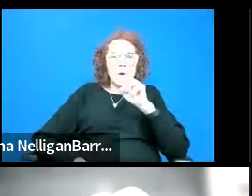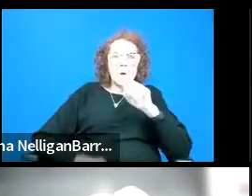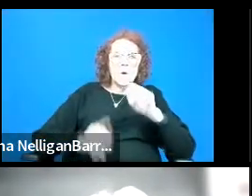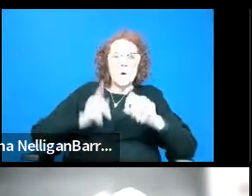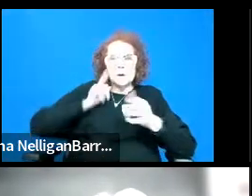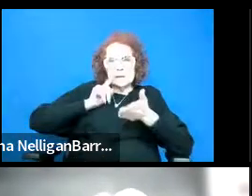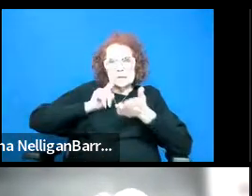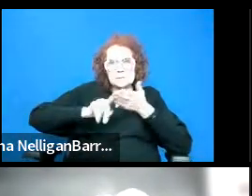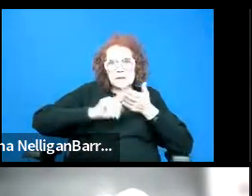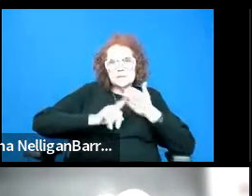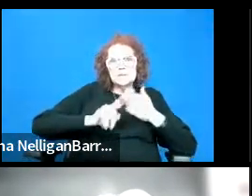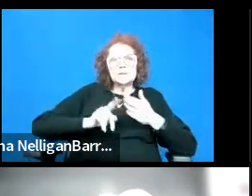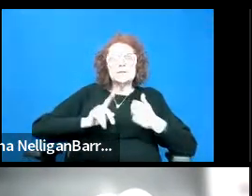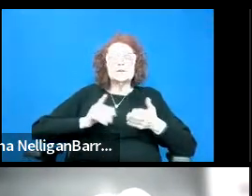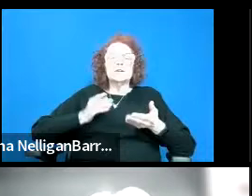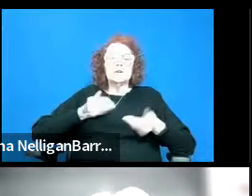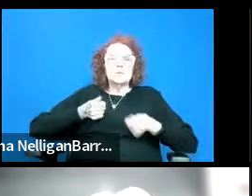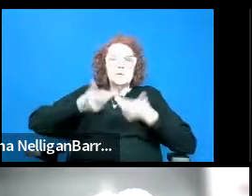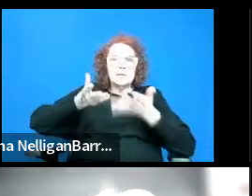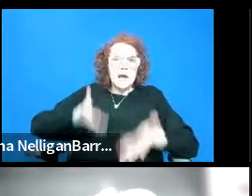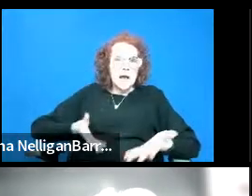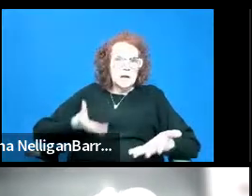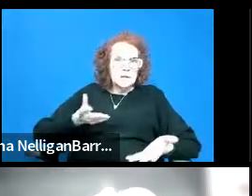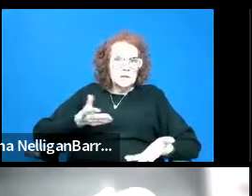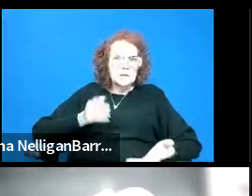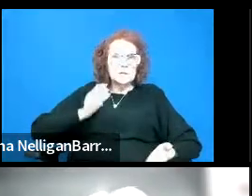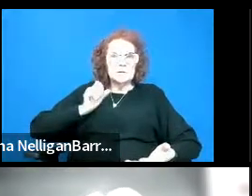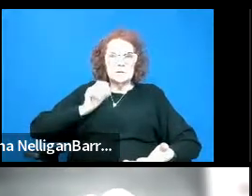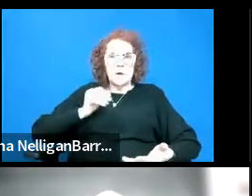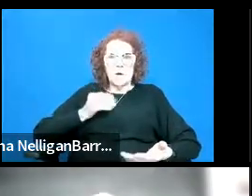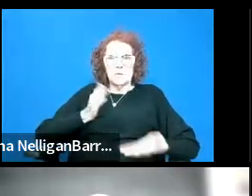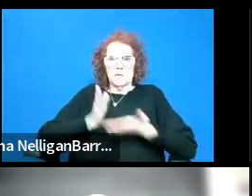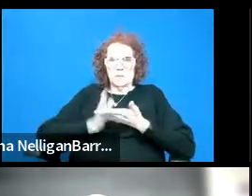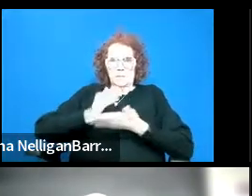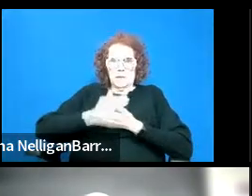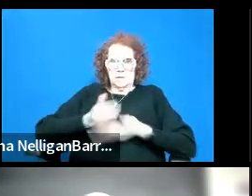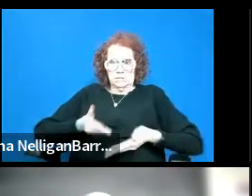the budget gets submitted tomorrow. All right. But